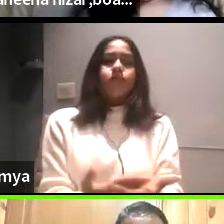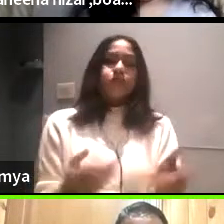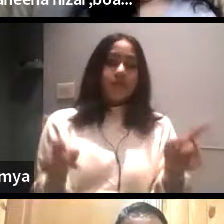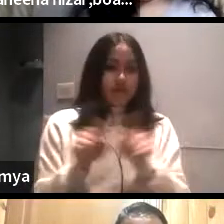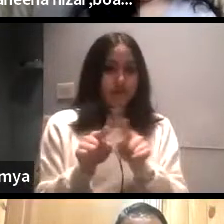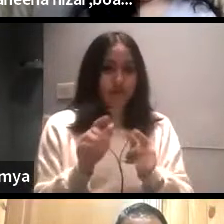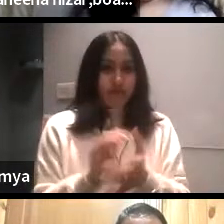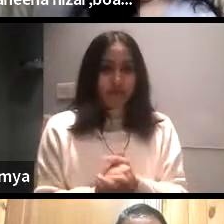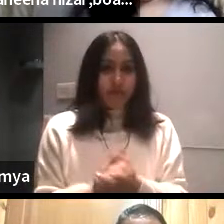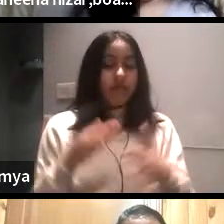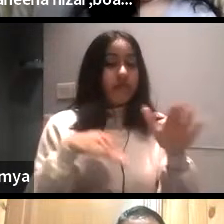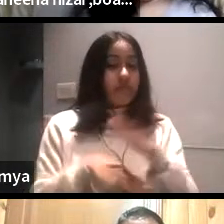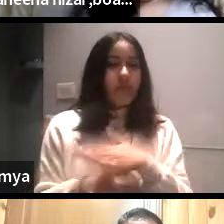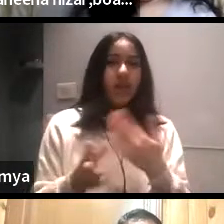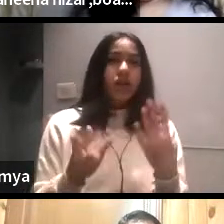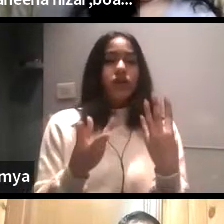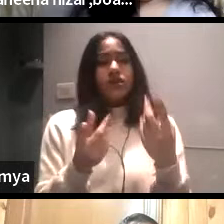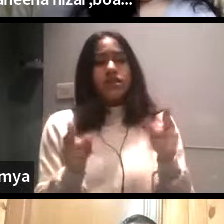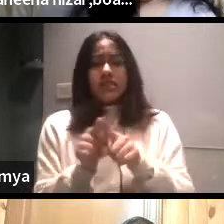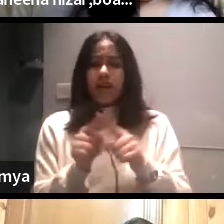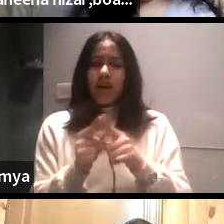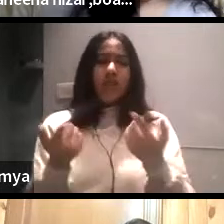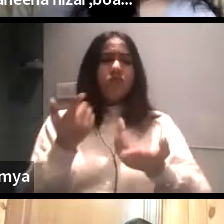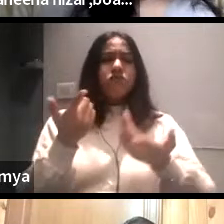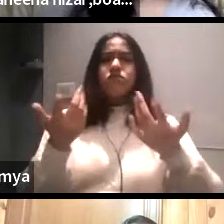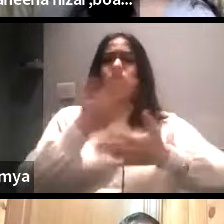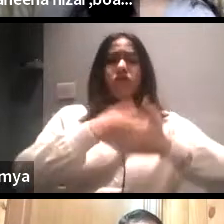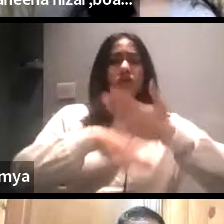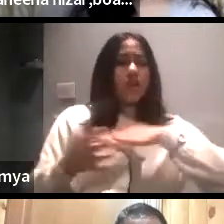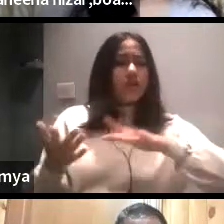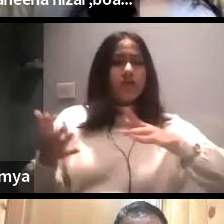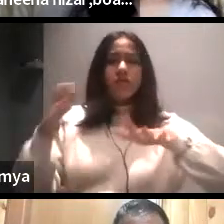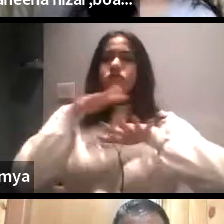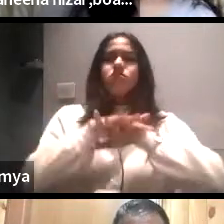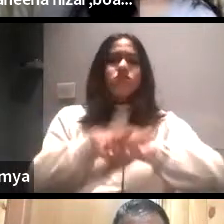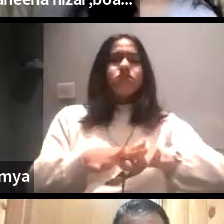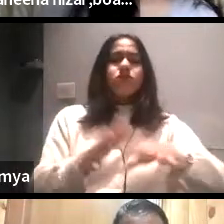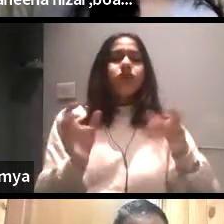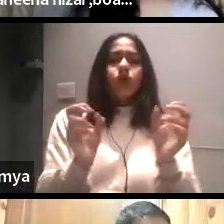To ensure a more resilient and disability inclusive post-COVID-19 world,